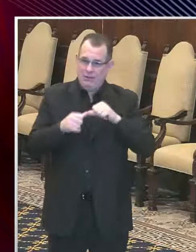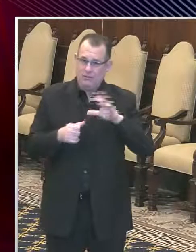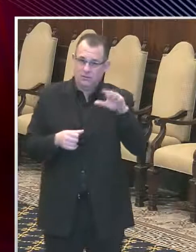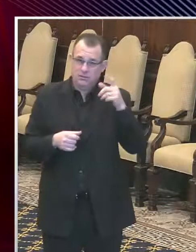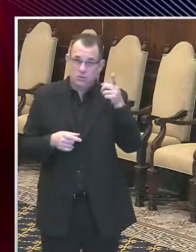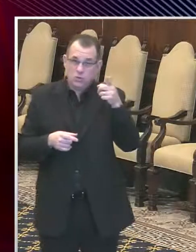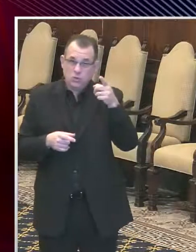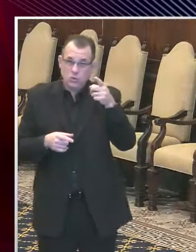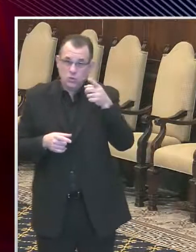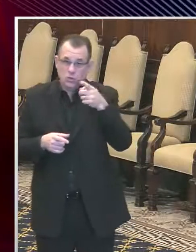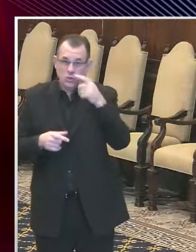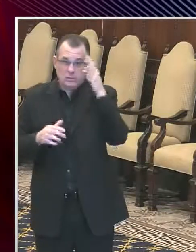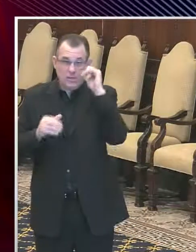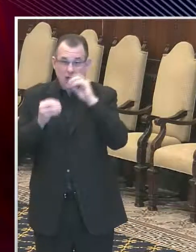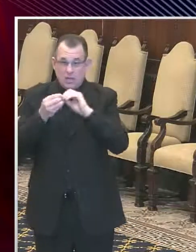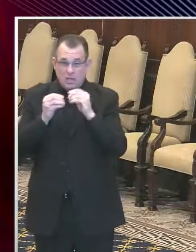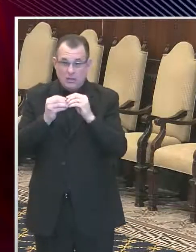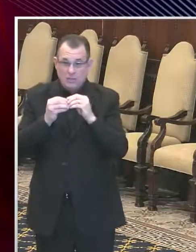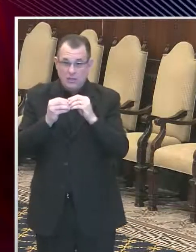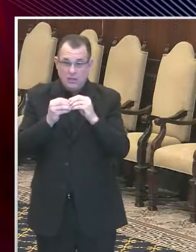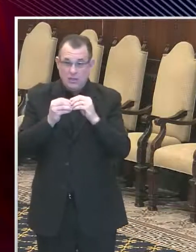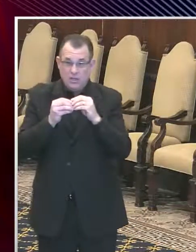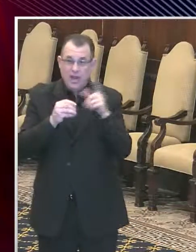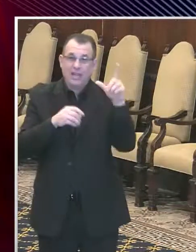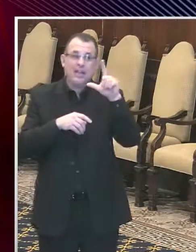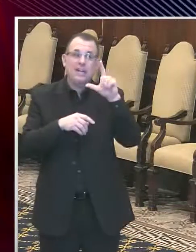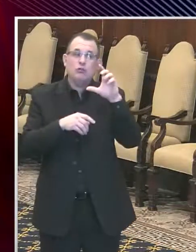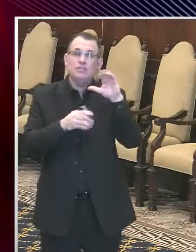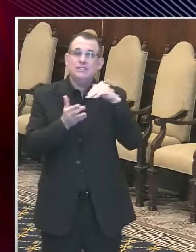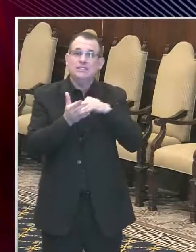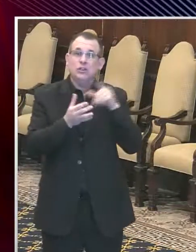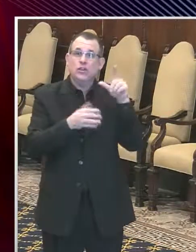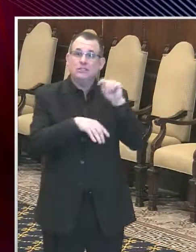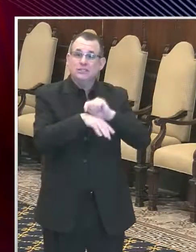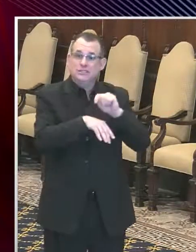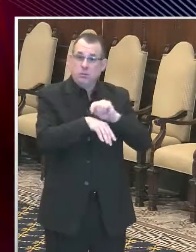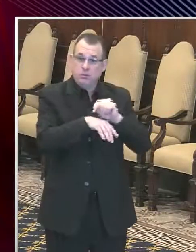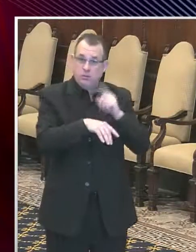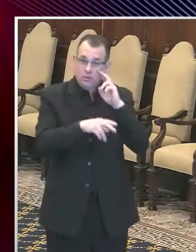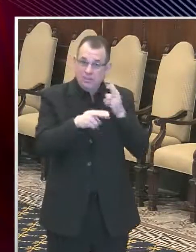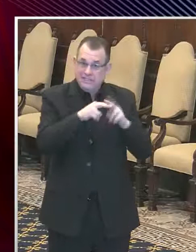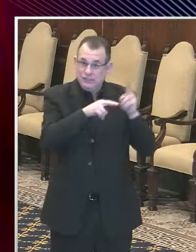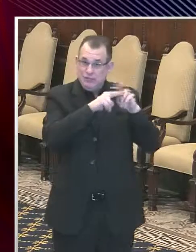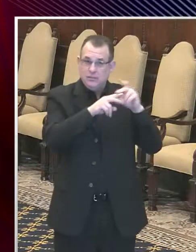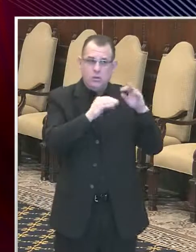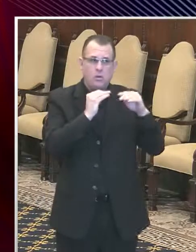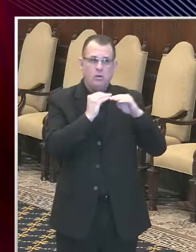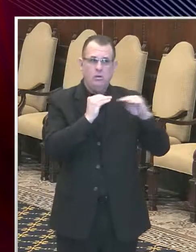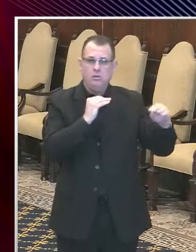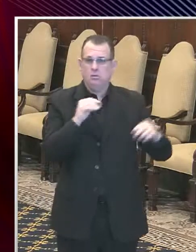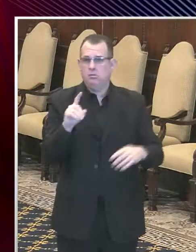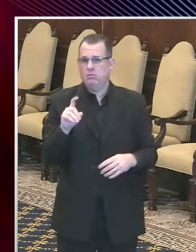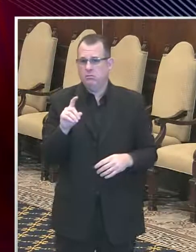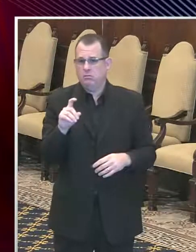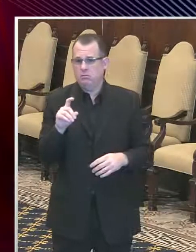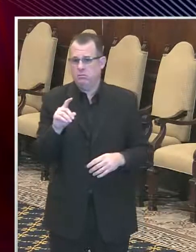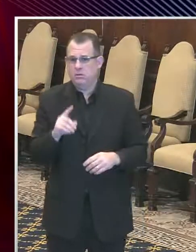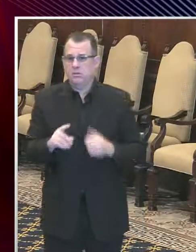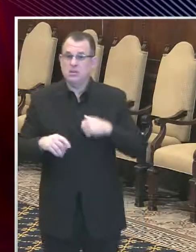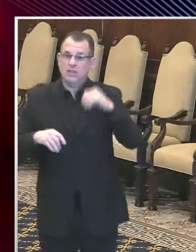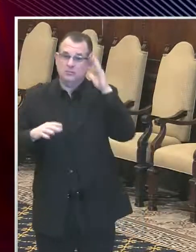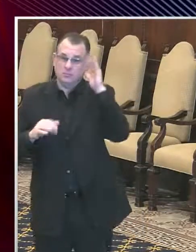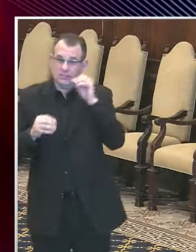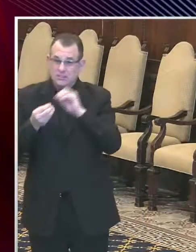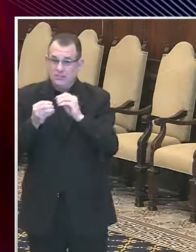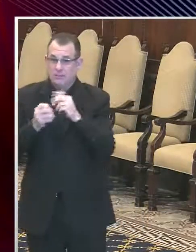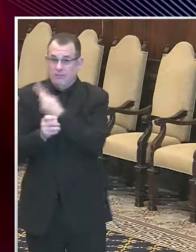at the Liacouras Center to increase or to remain relatively slow patient-wise? I expect those numbers to increase. Right now, it's a very